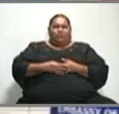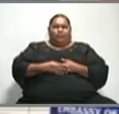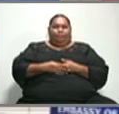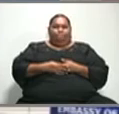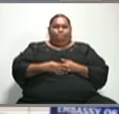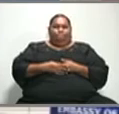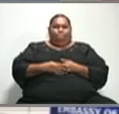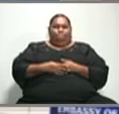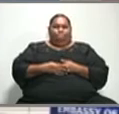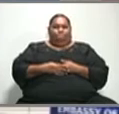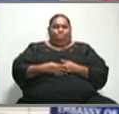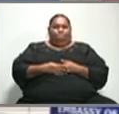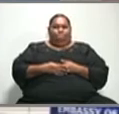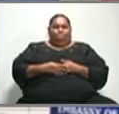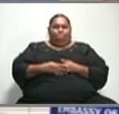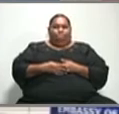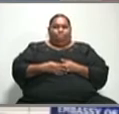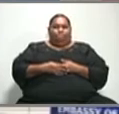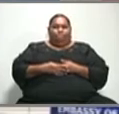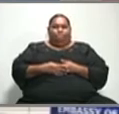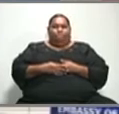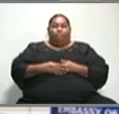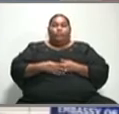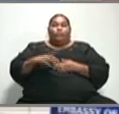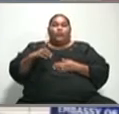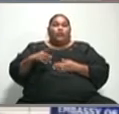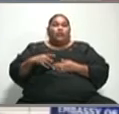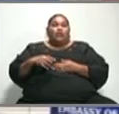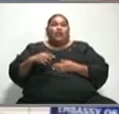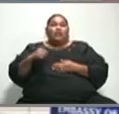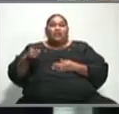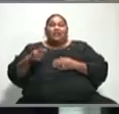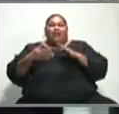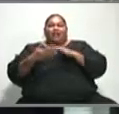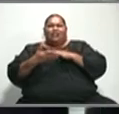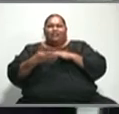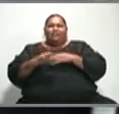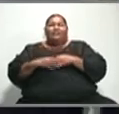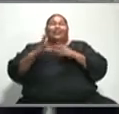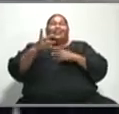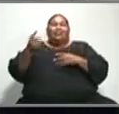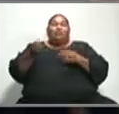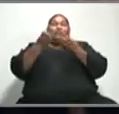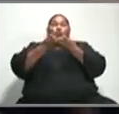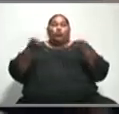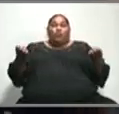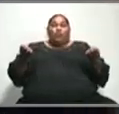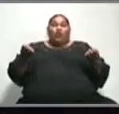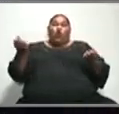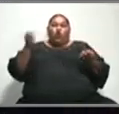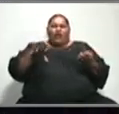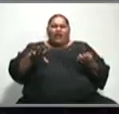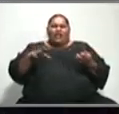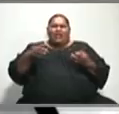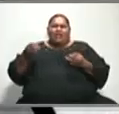We need to address, and that should be addressed, and we need to collaborate. Some of the equipments have already